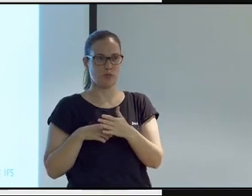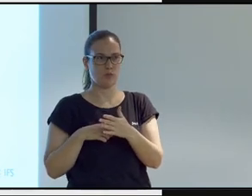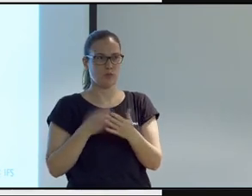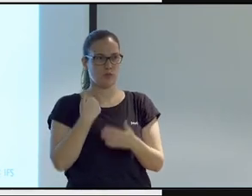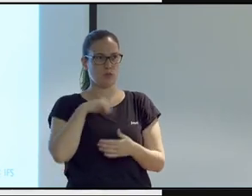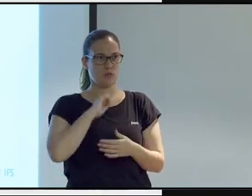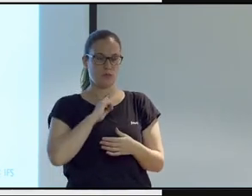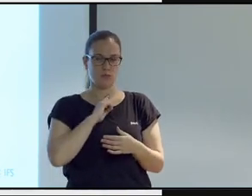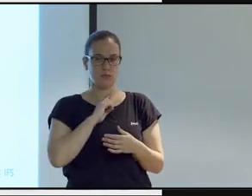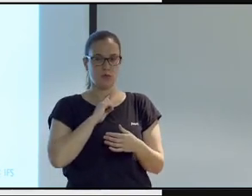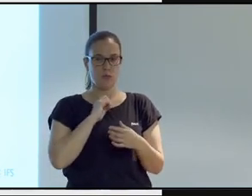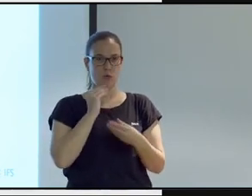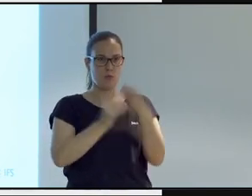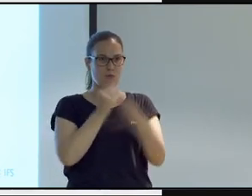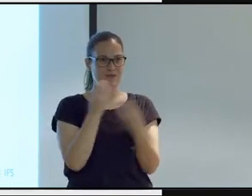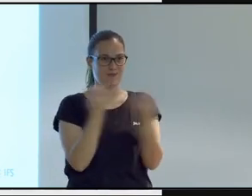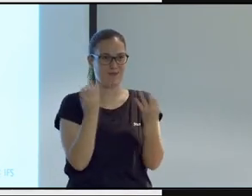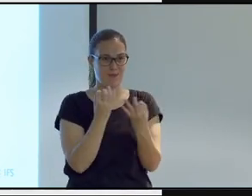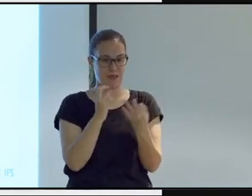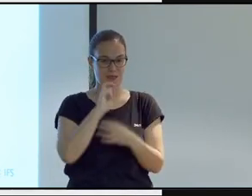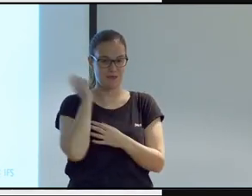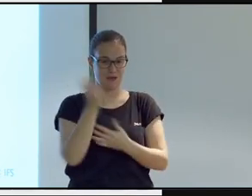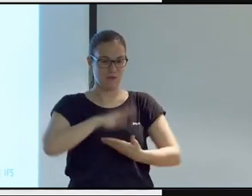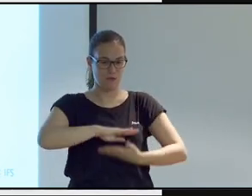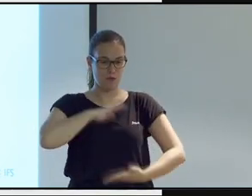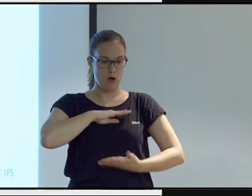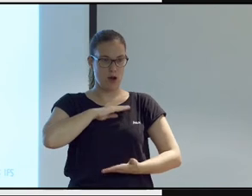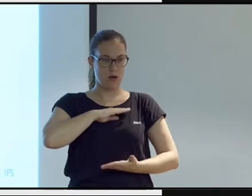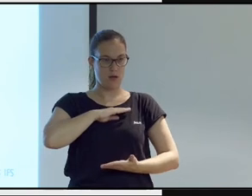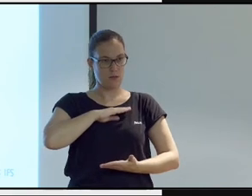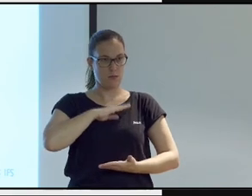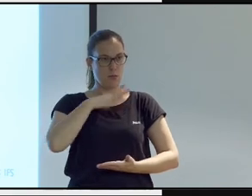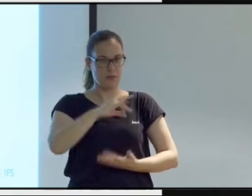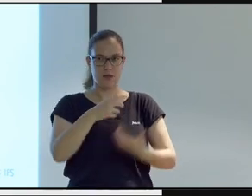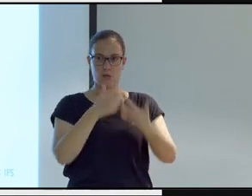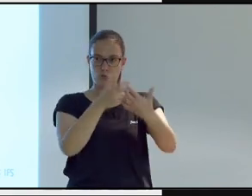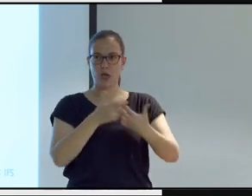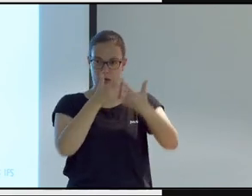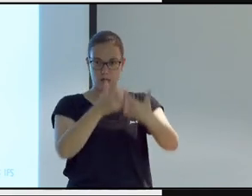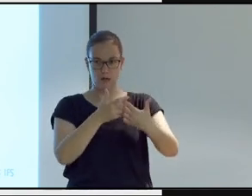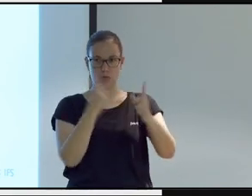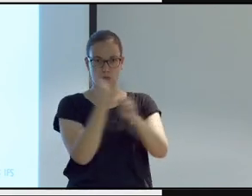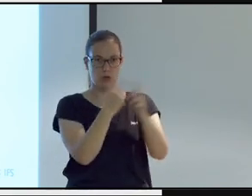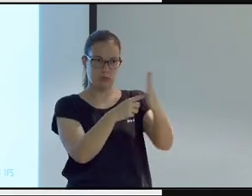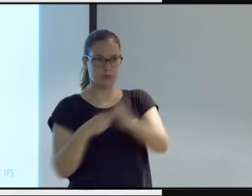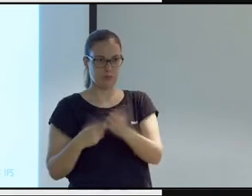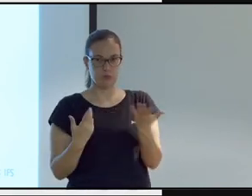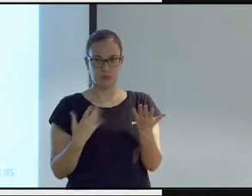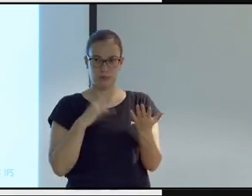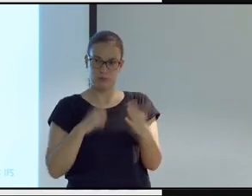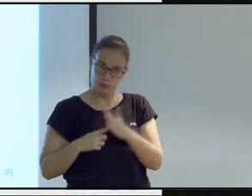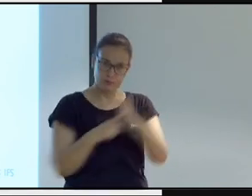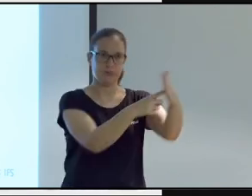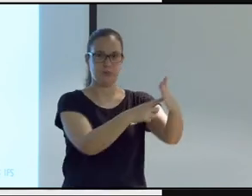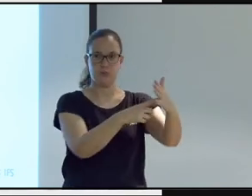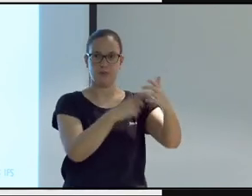well. And we have discussed how functional diversity is present there in each one of these different dimensions to talk